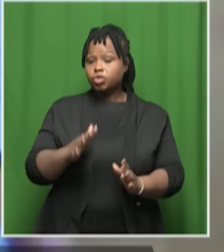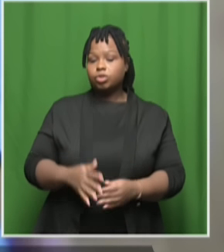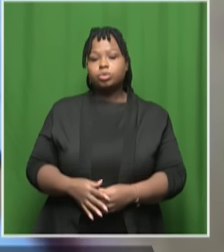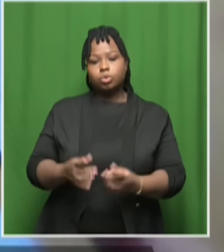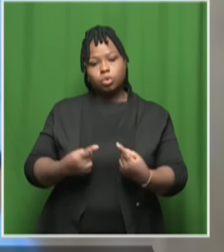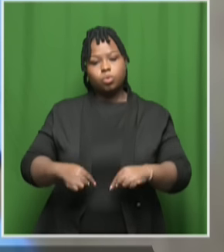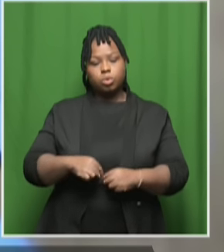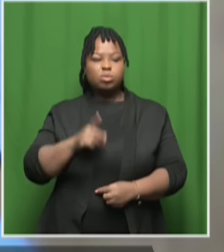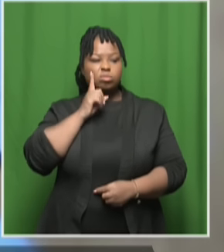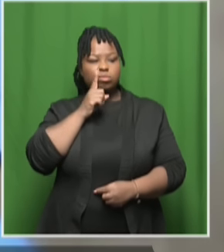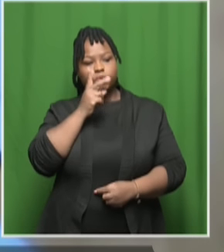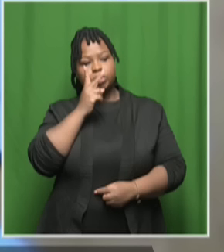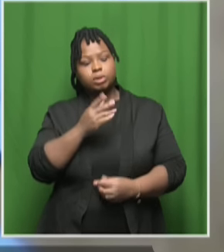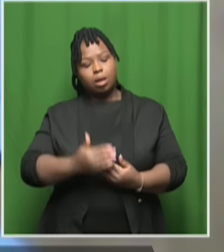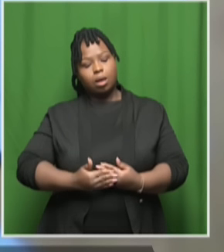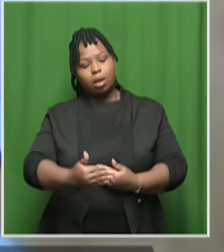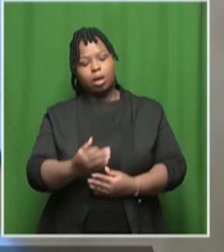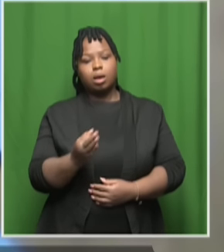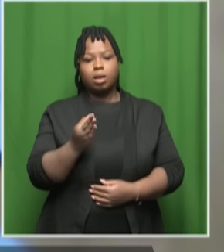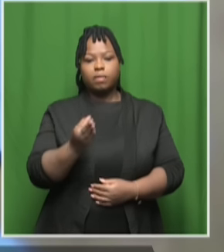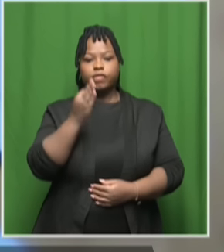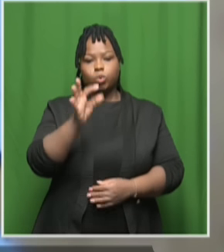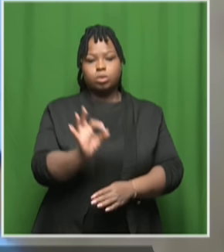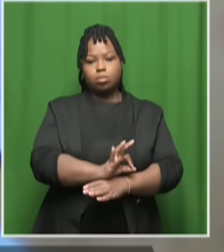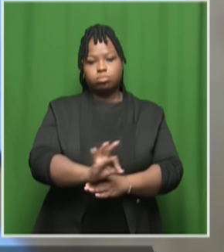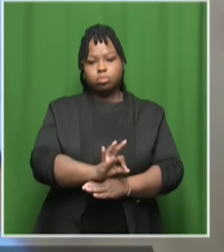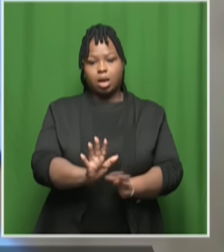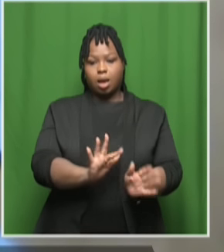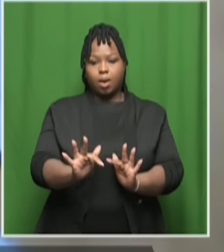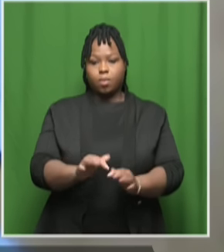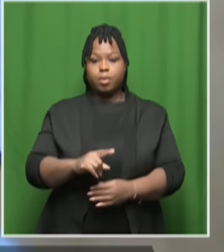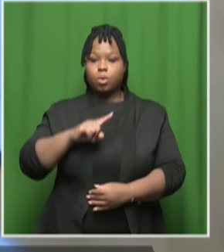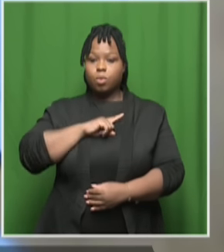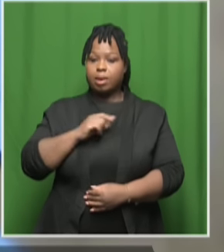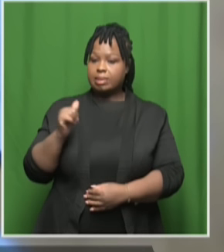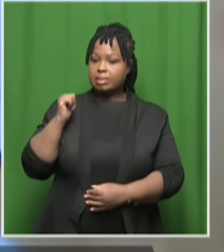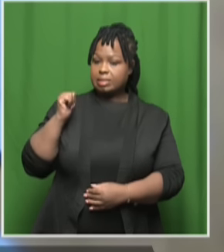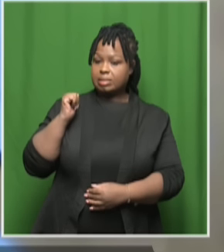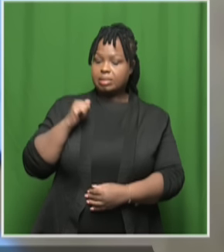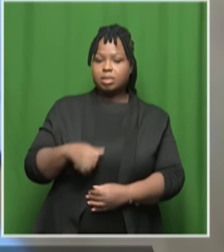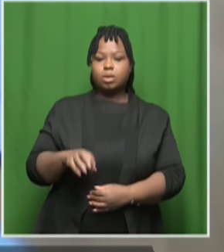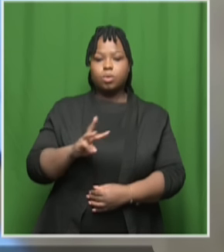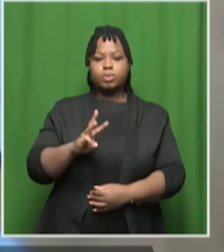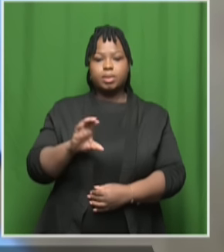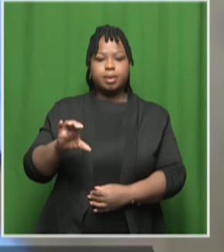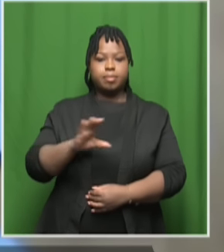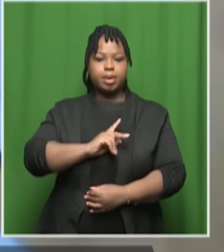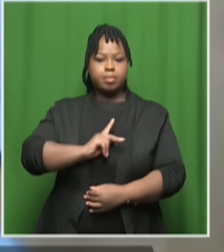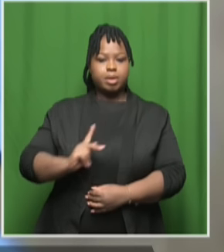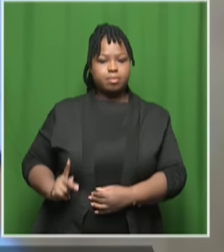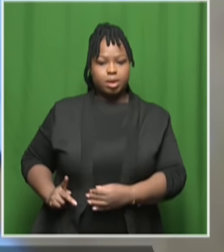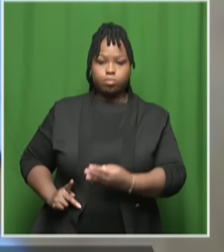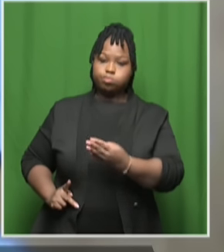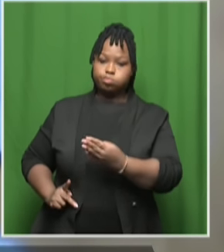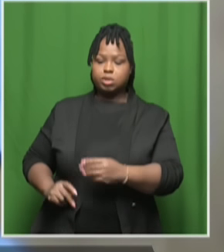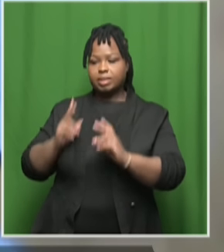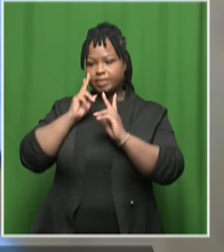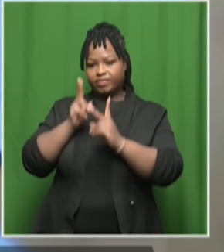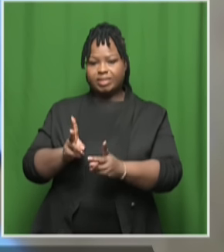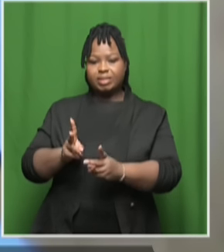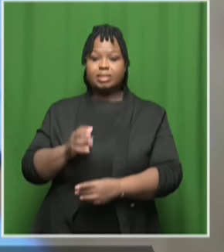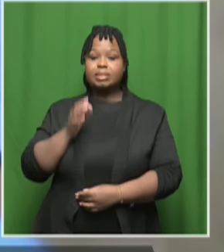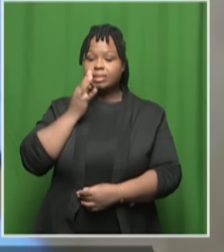look at long-term plans moving forward. Yesterday, we had a visit from the Western Cape Premier, and we also found that